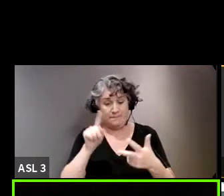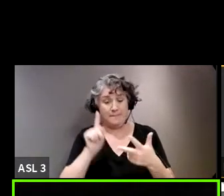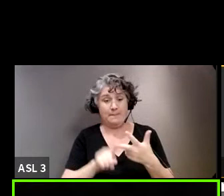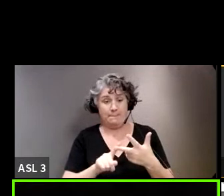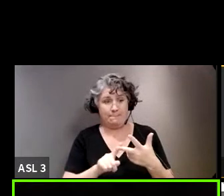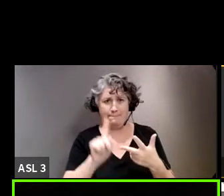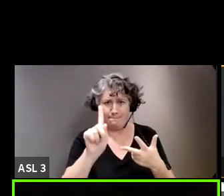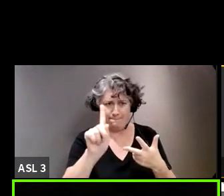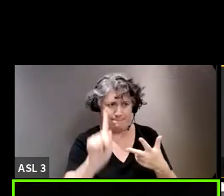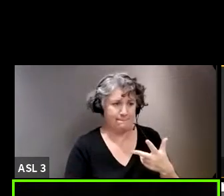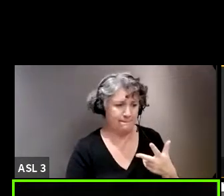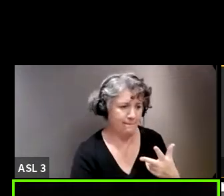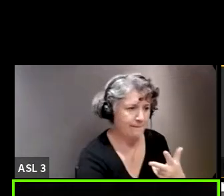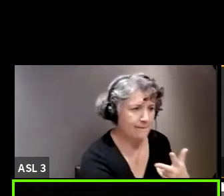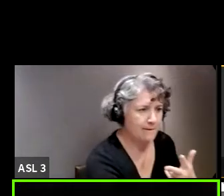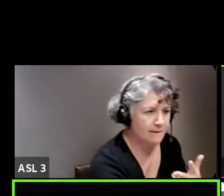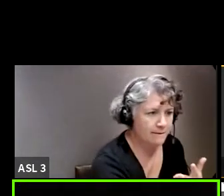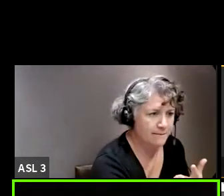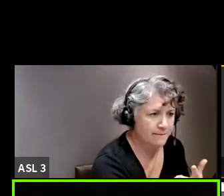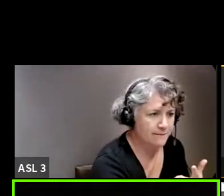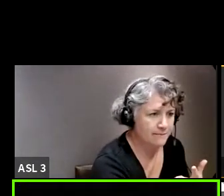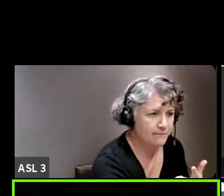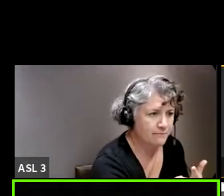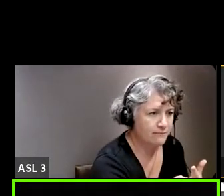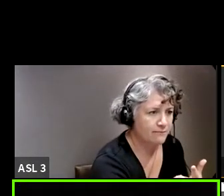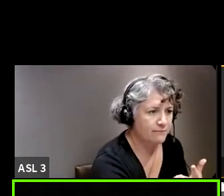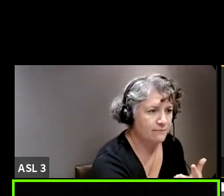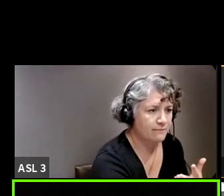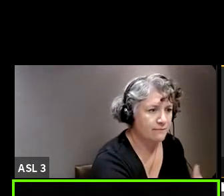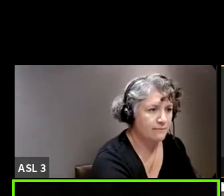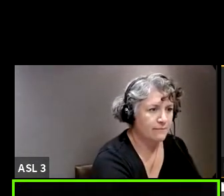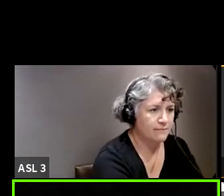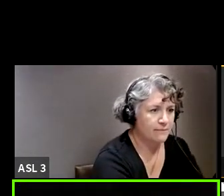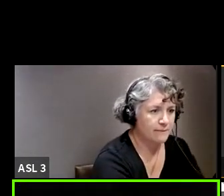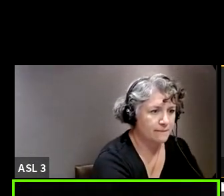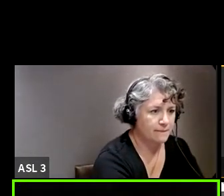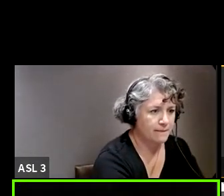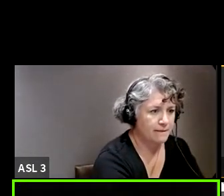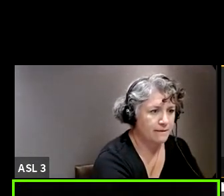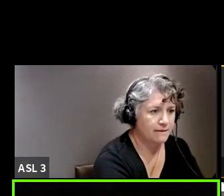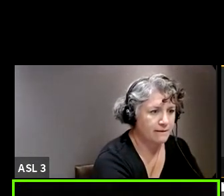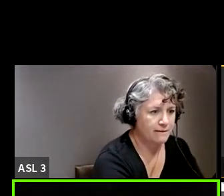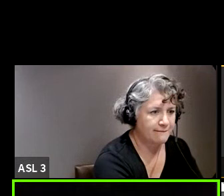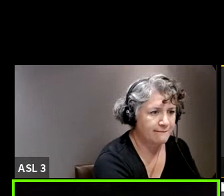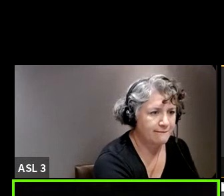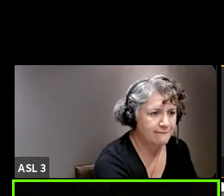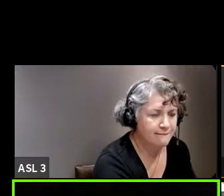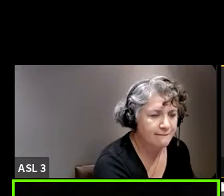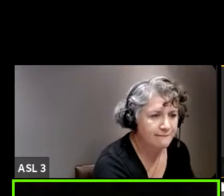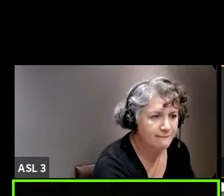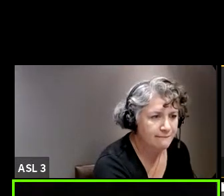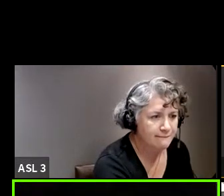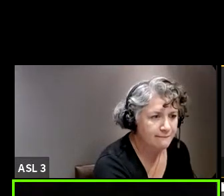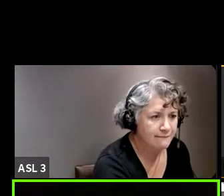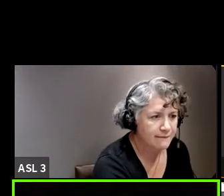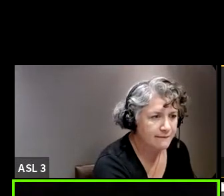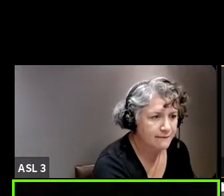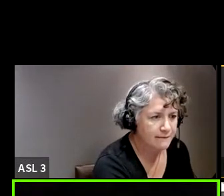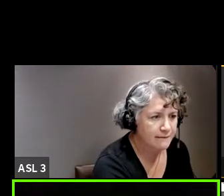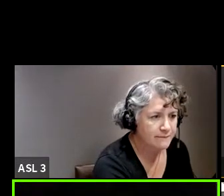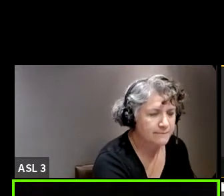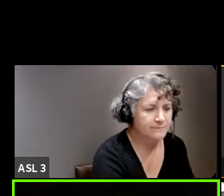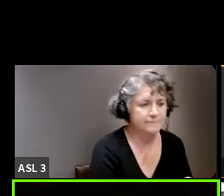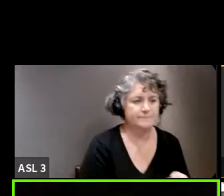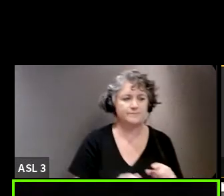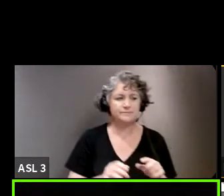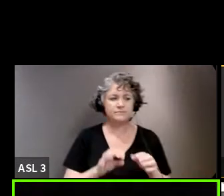i have in two parts um is with respect to the culture uh change